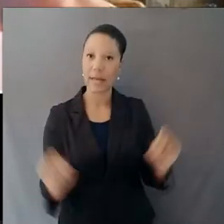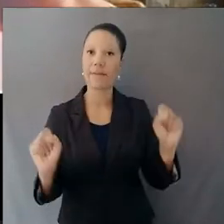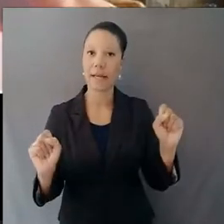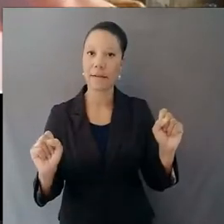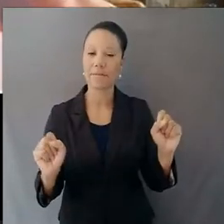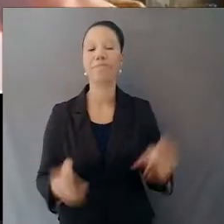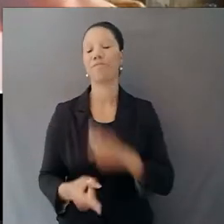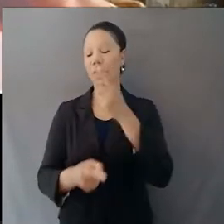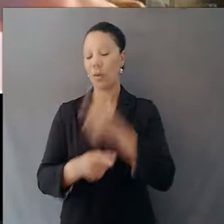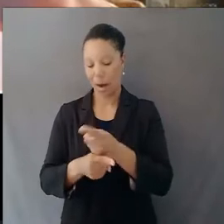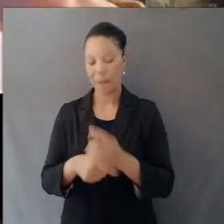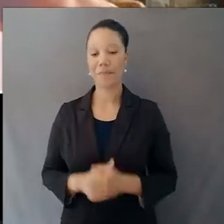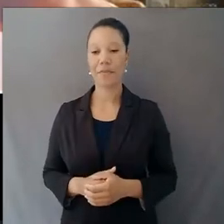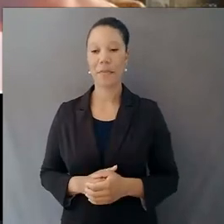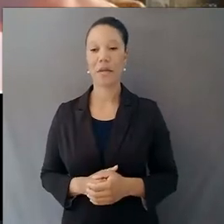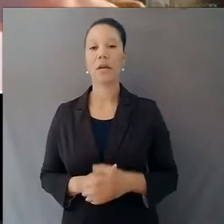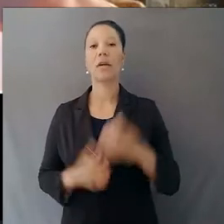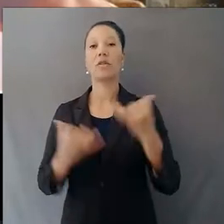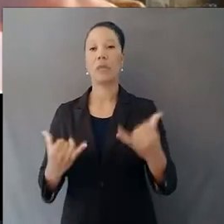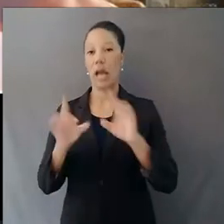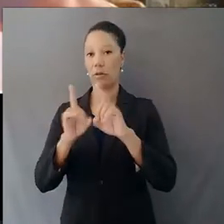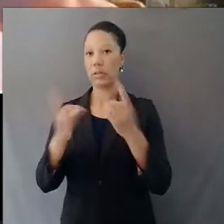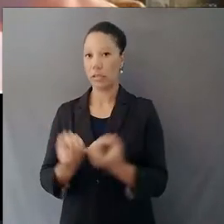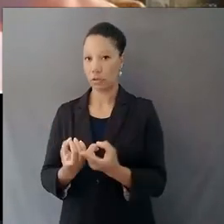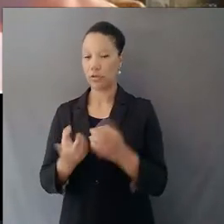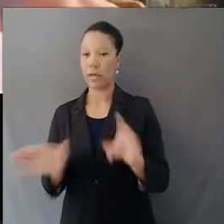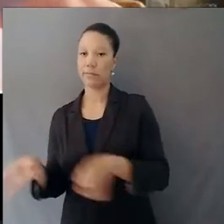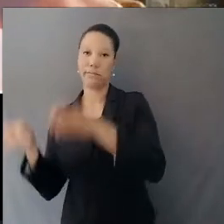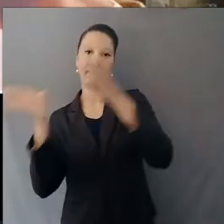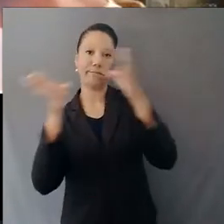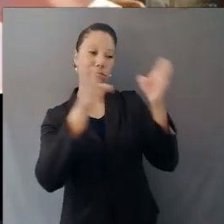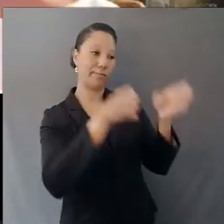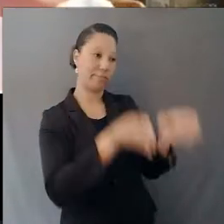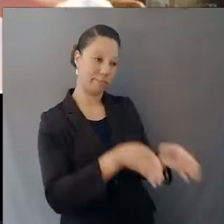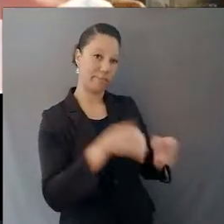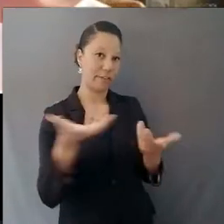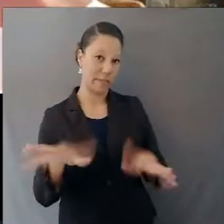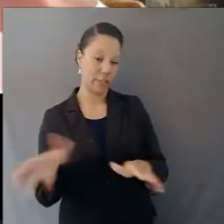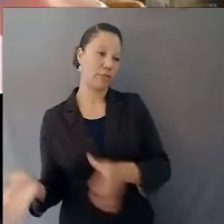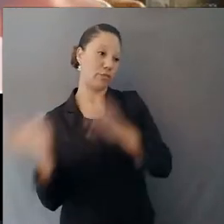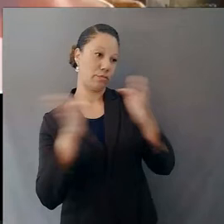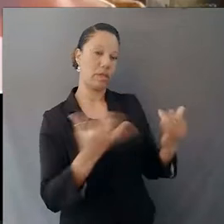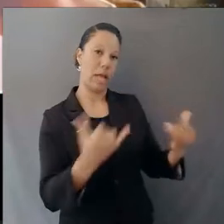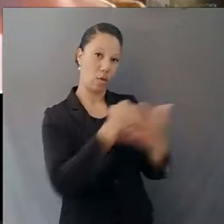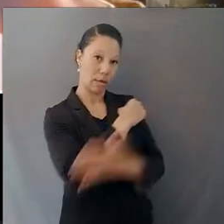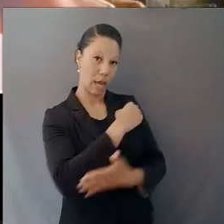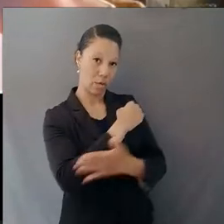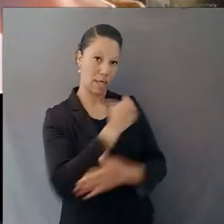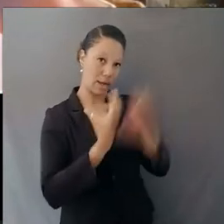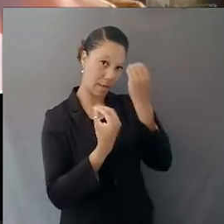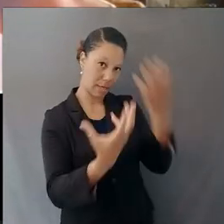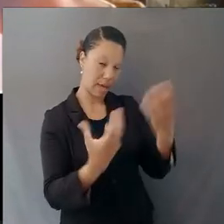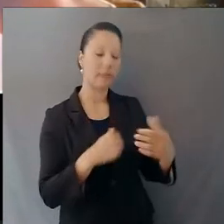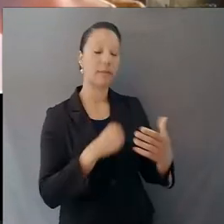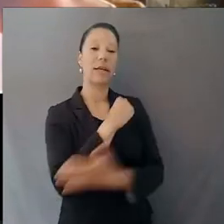to switch gears from the district update to provide you with the county and state update. For the county, as of today,